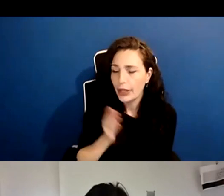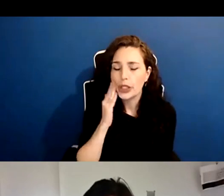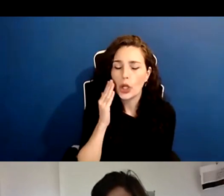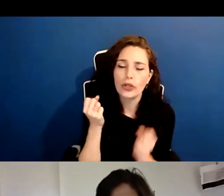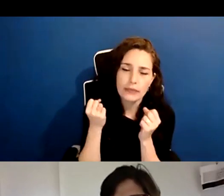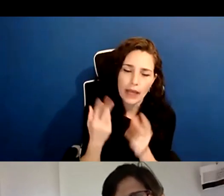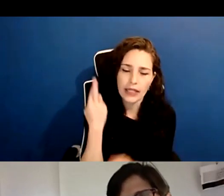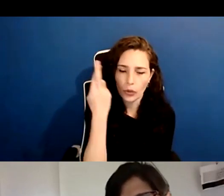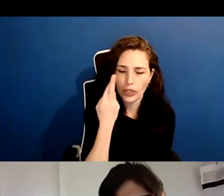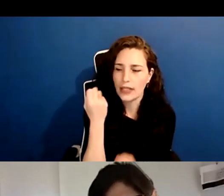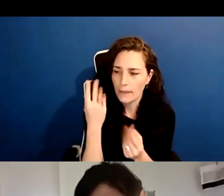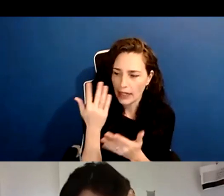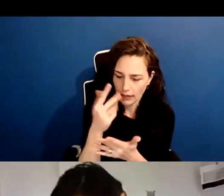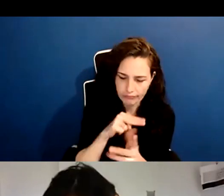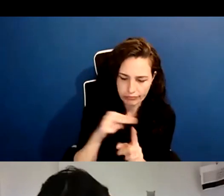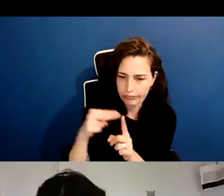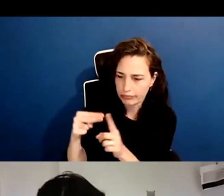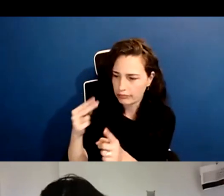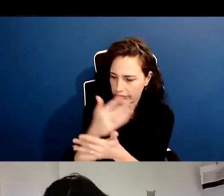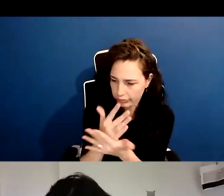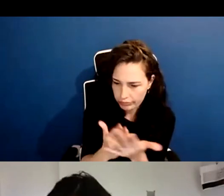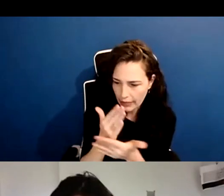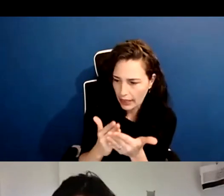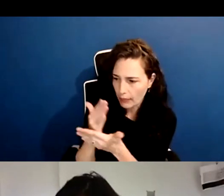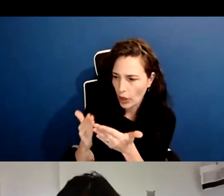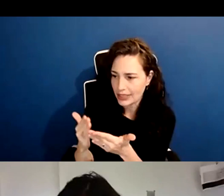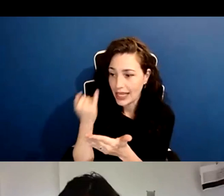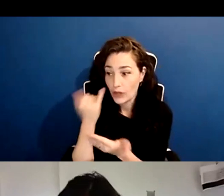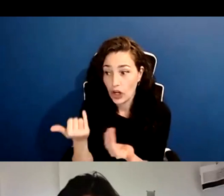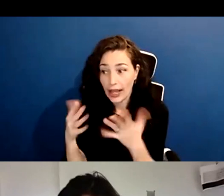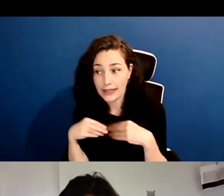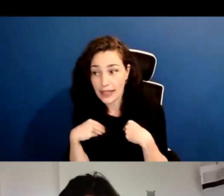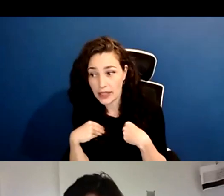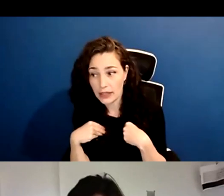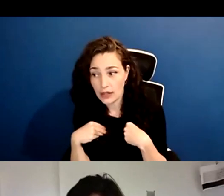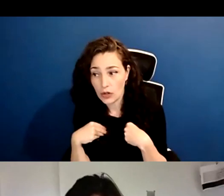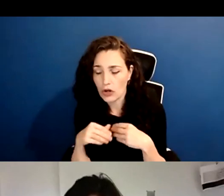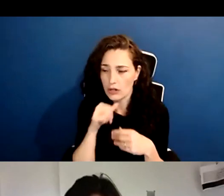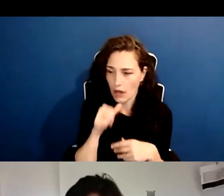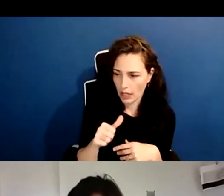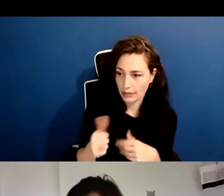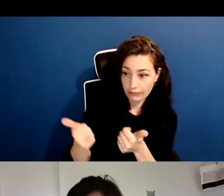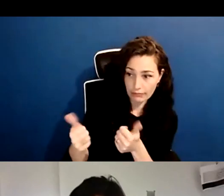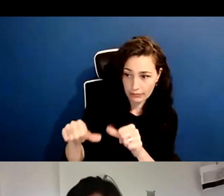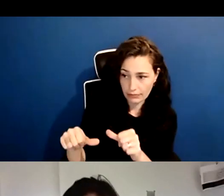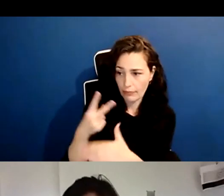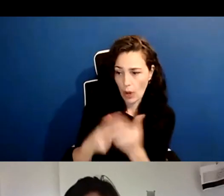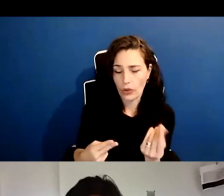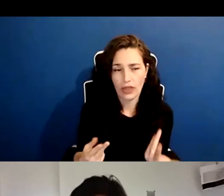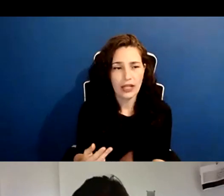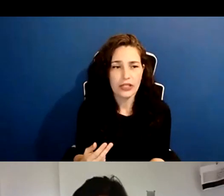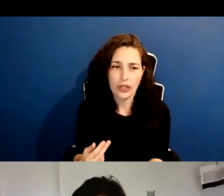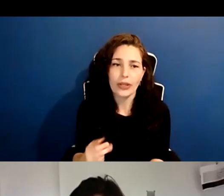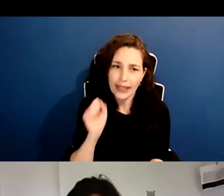that go into, you know, getting accepted or not. And that includes the personal whim of